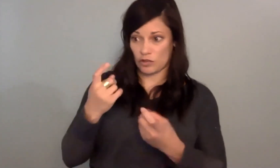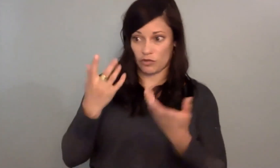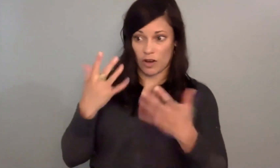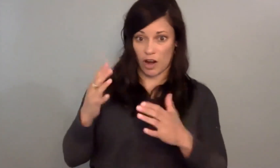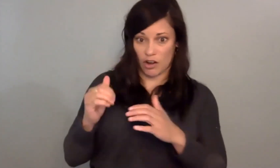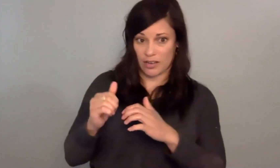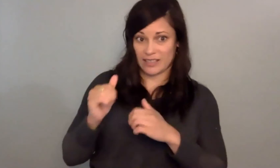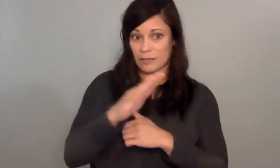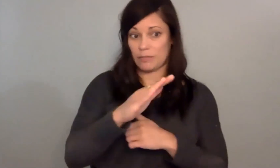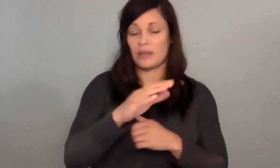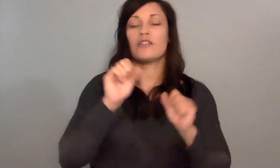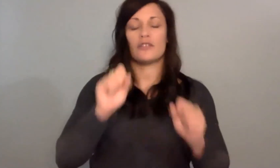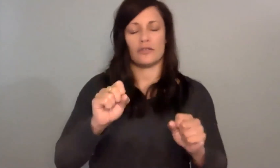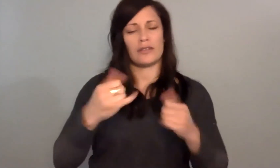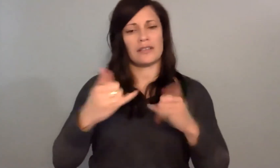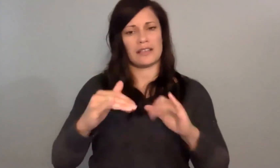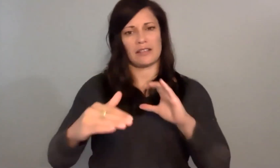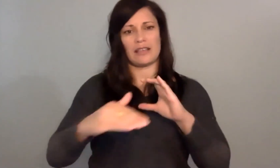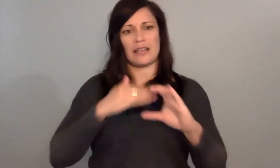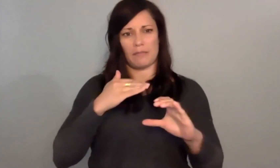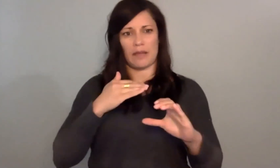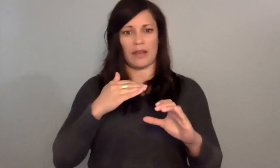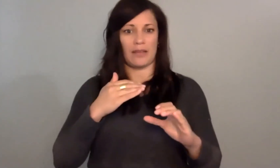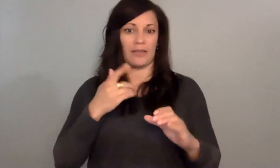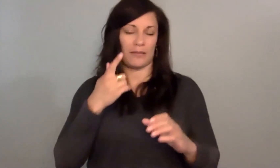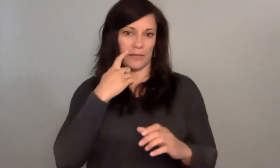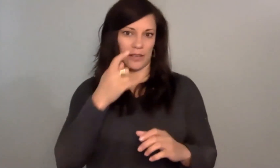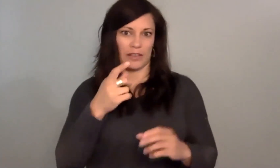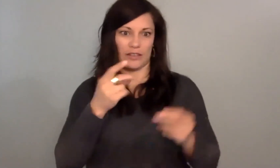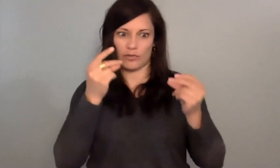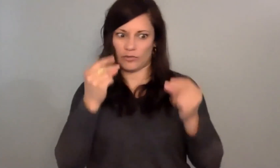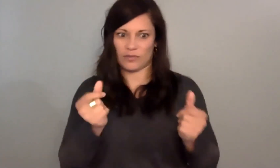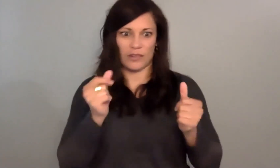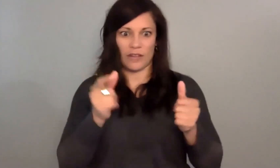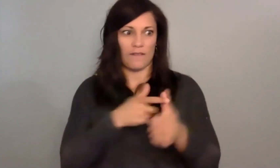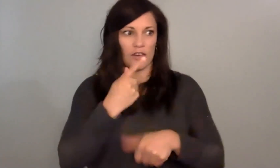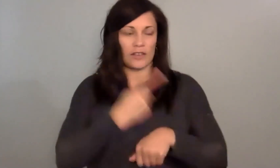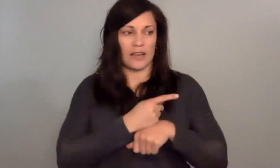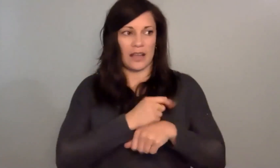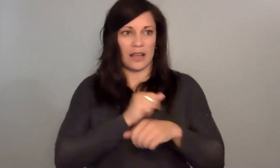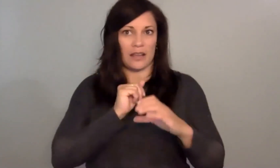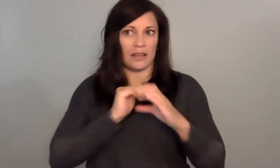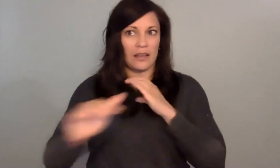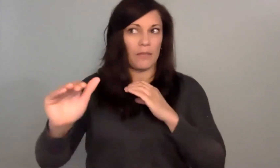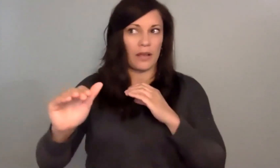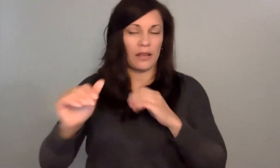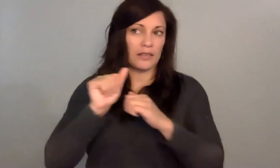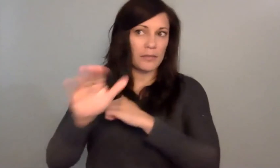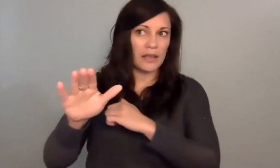use that email because you submitted it very quickly on the very first day, and reach out to the